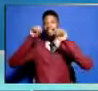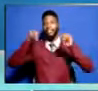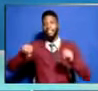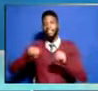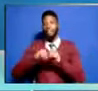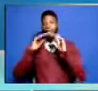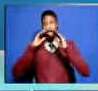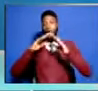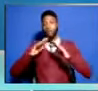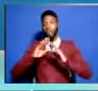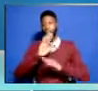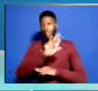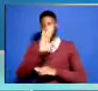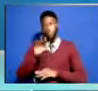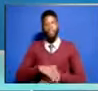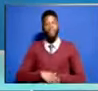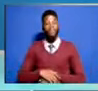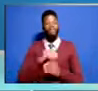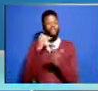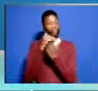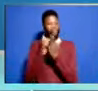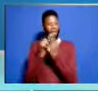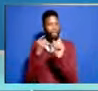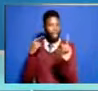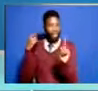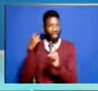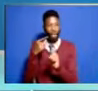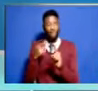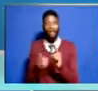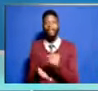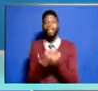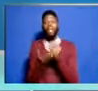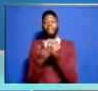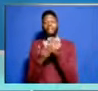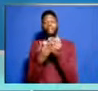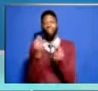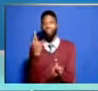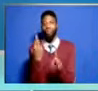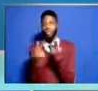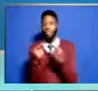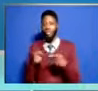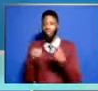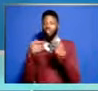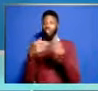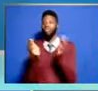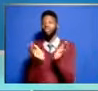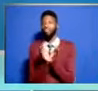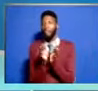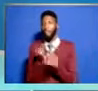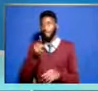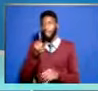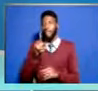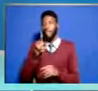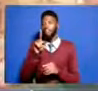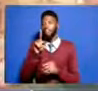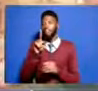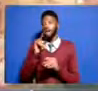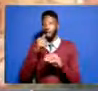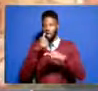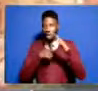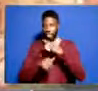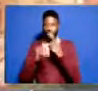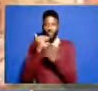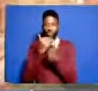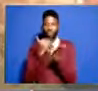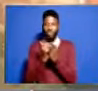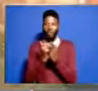households. The program is aimed at expanding clean cooking solutions to communities living away from the national electricity connections.